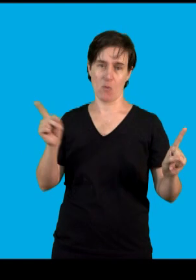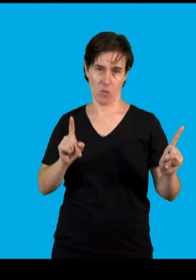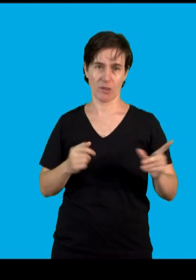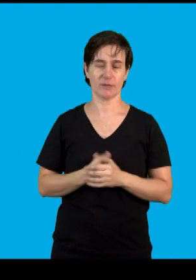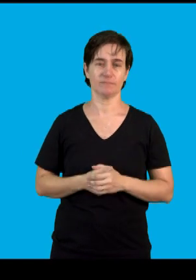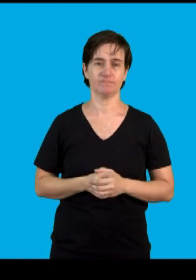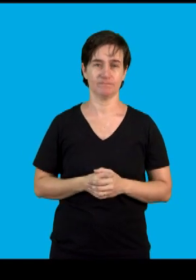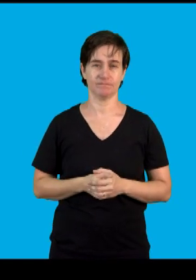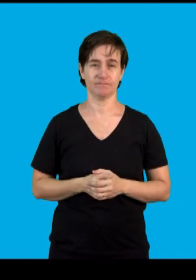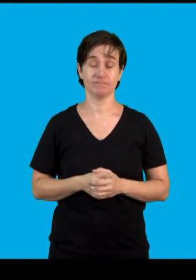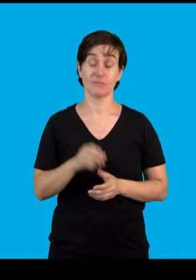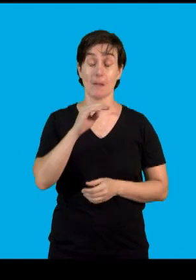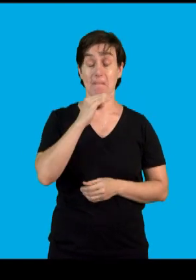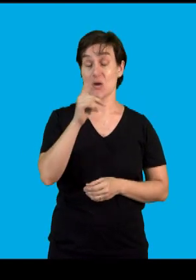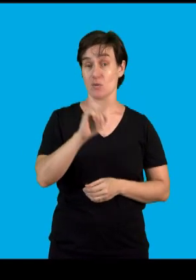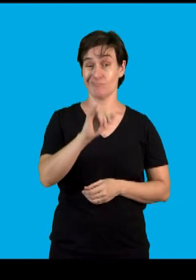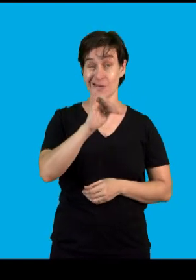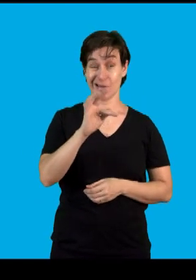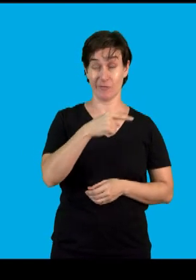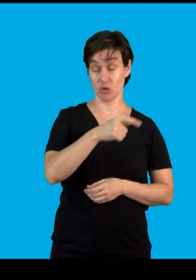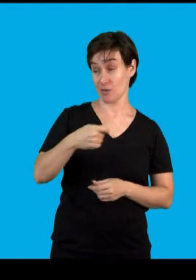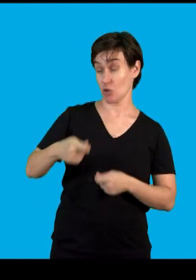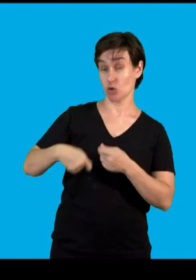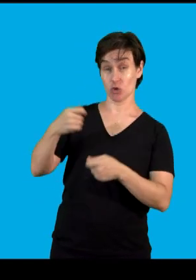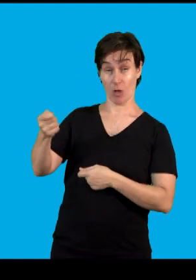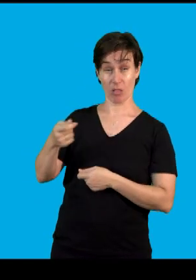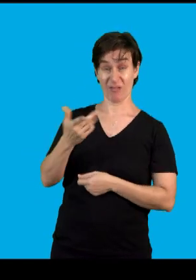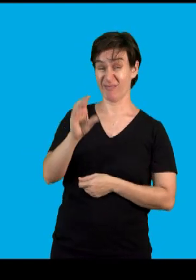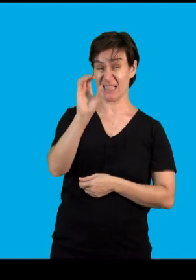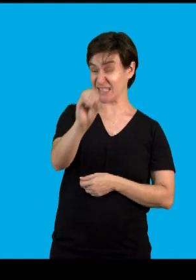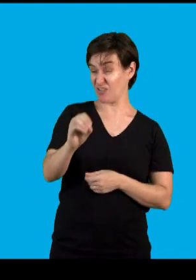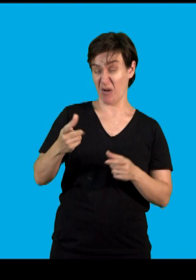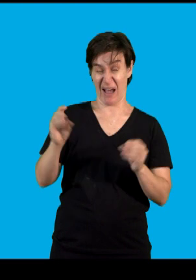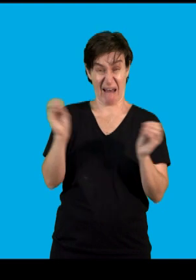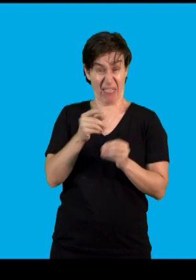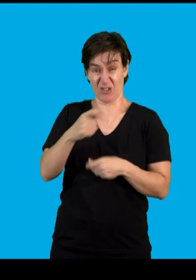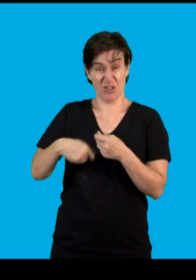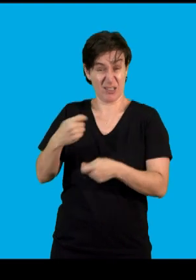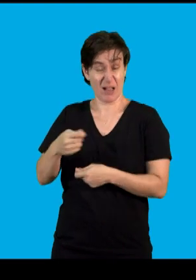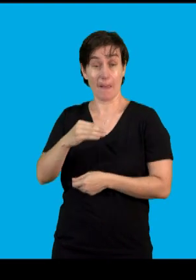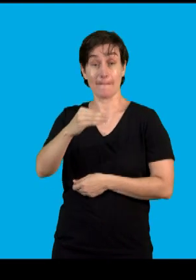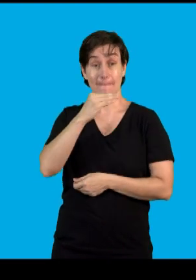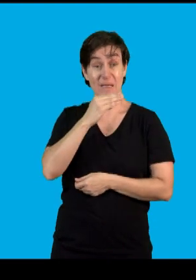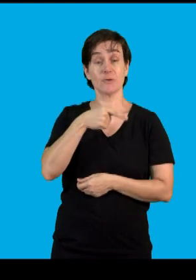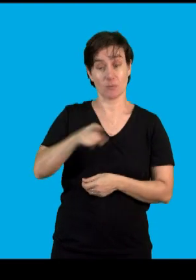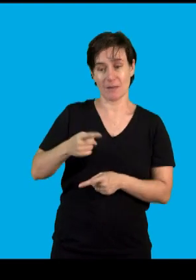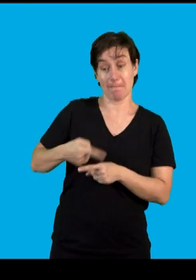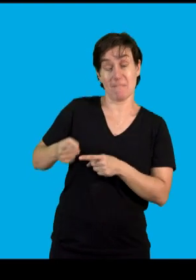pies. So meaning, if she sold no pies, her total cost would